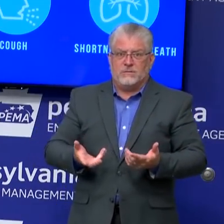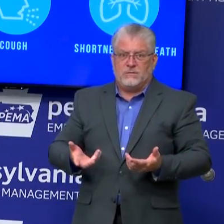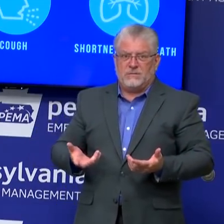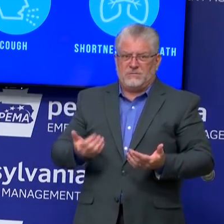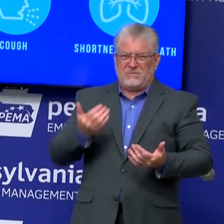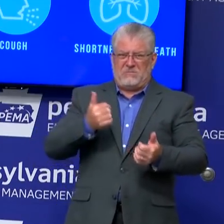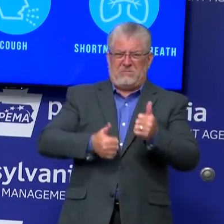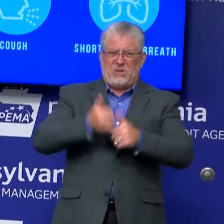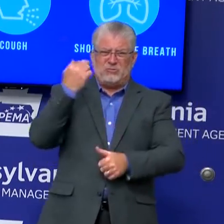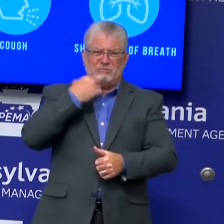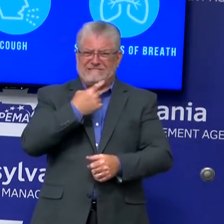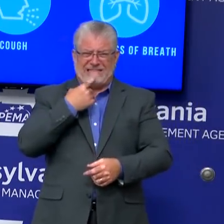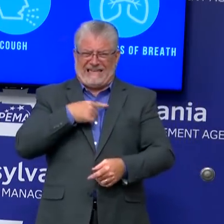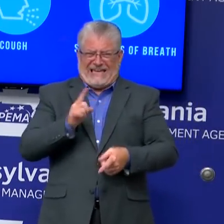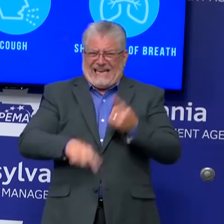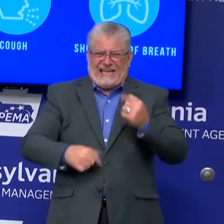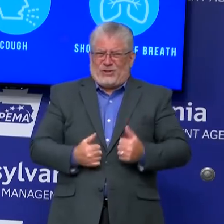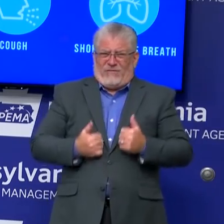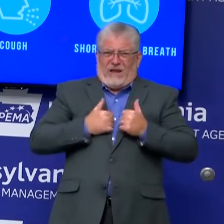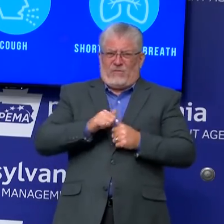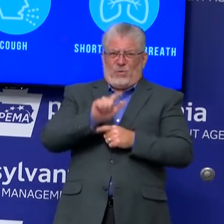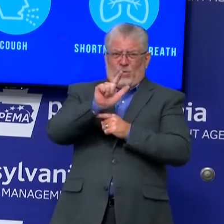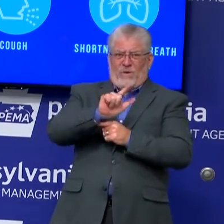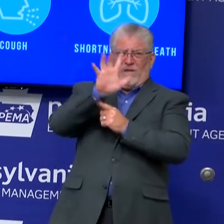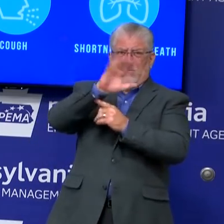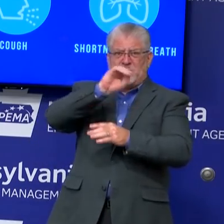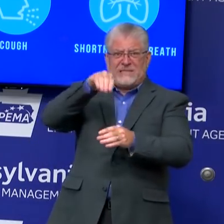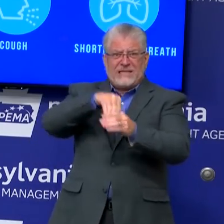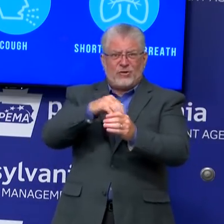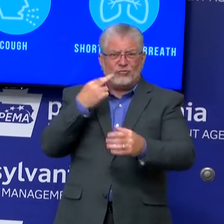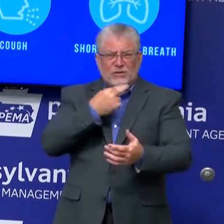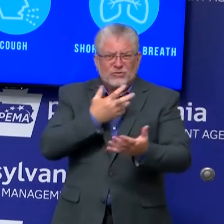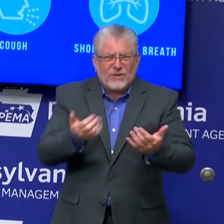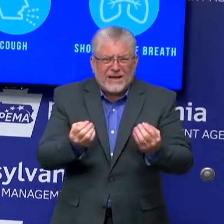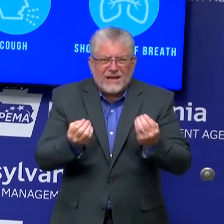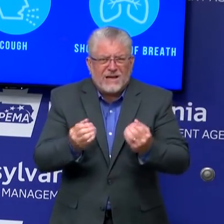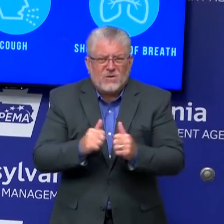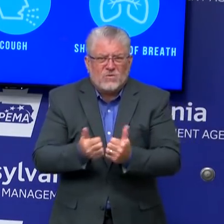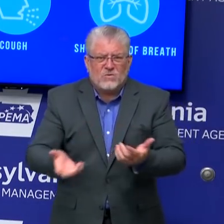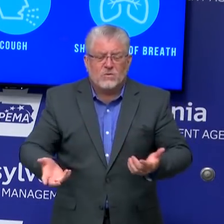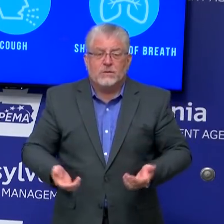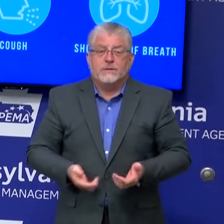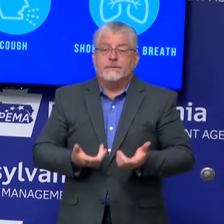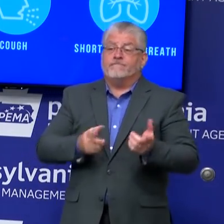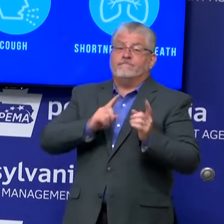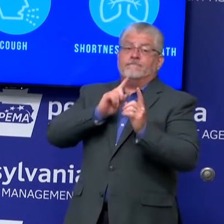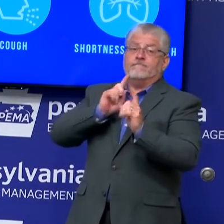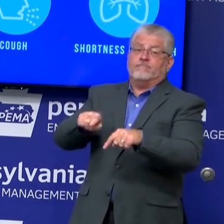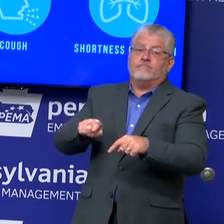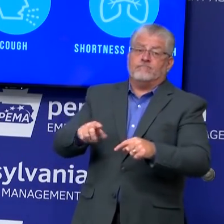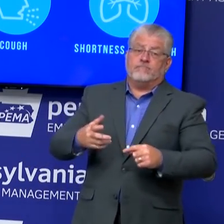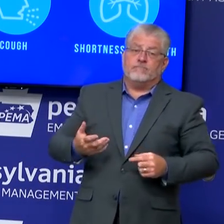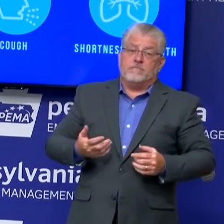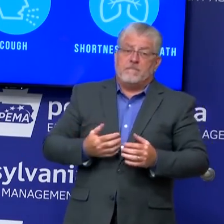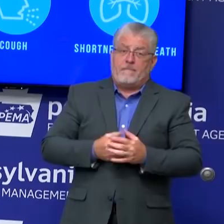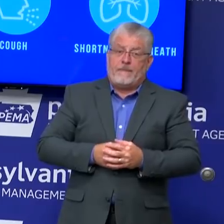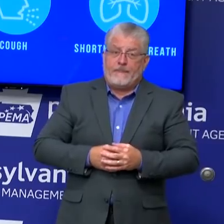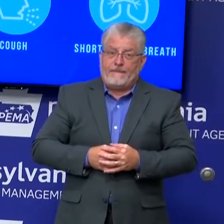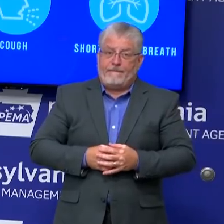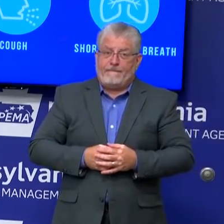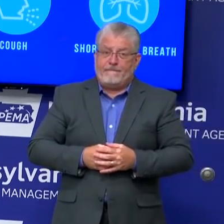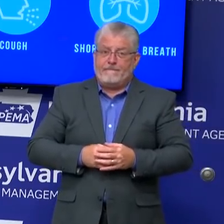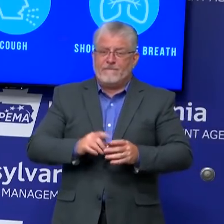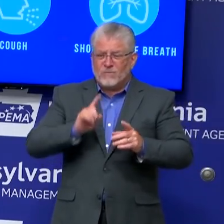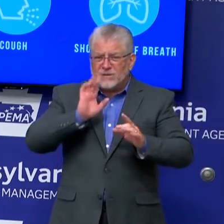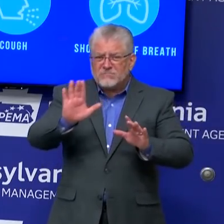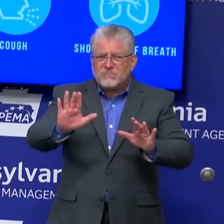25% occupancy. So it is absolutely, and the governor can speak about this as well, extremely challenging for those businesses and